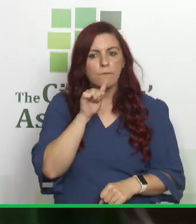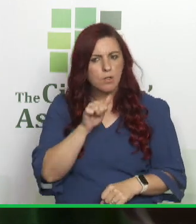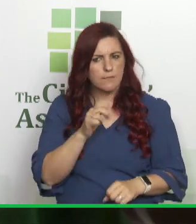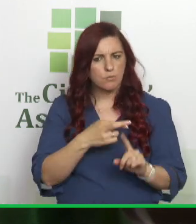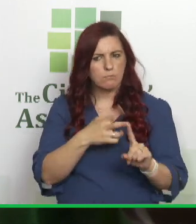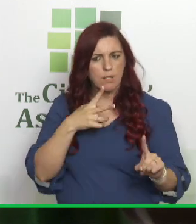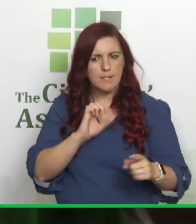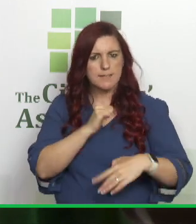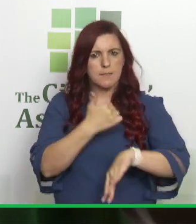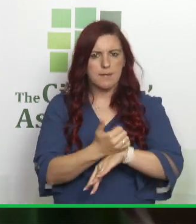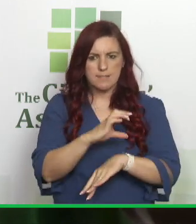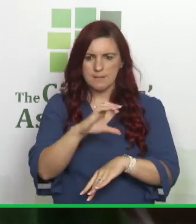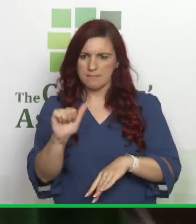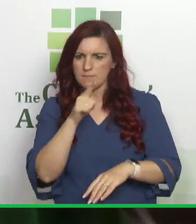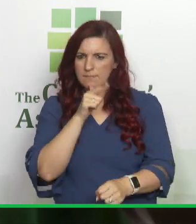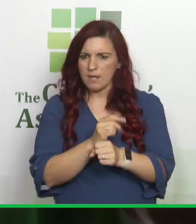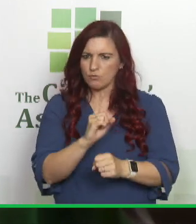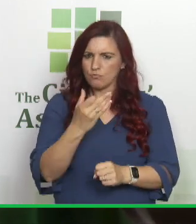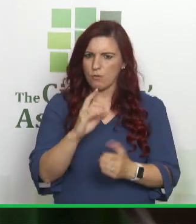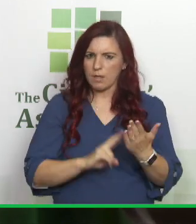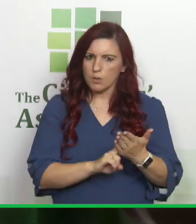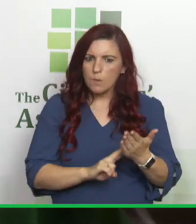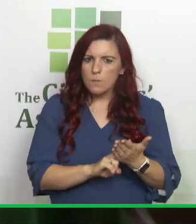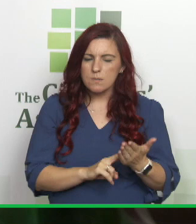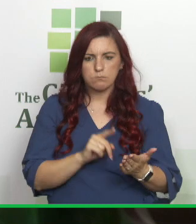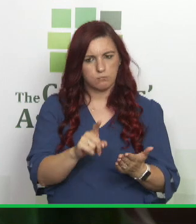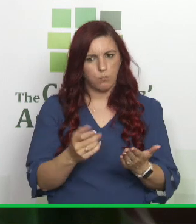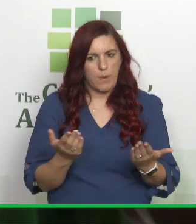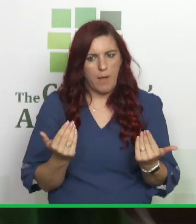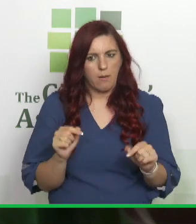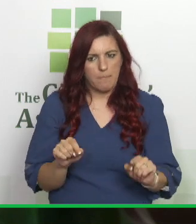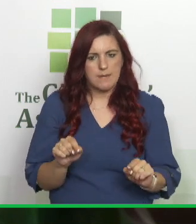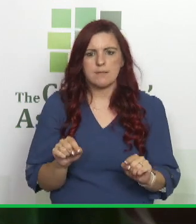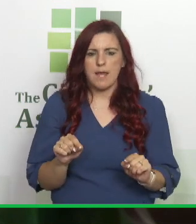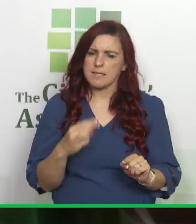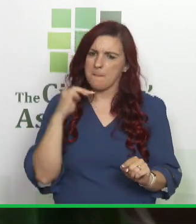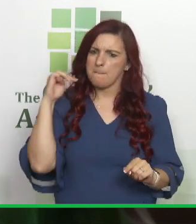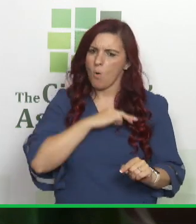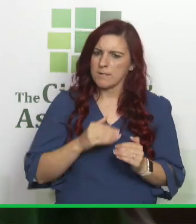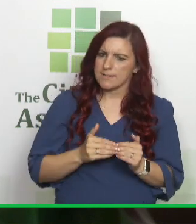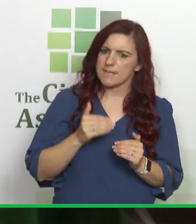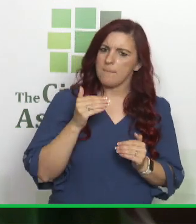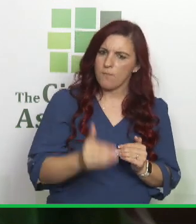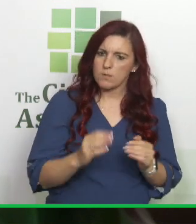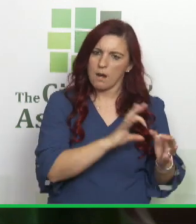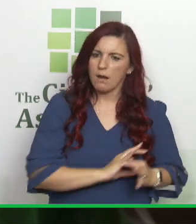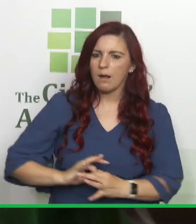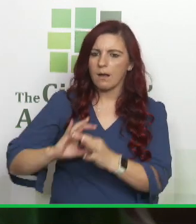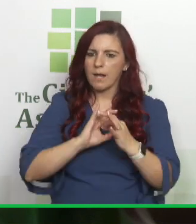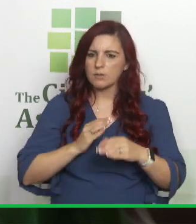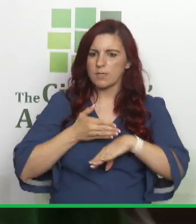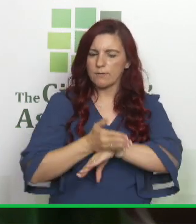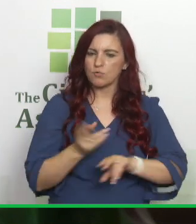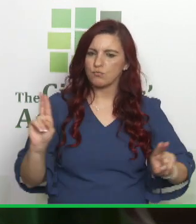the establishment of the Citizens' Assembly on Drugs, which is very much welcomed and marks a crucial step forward in our collective efforts to reduce the